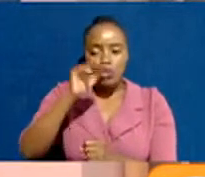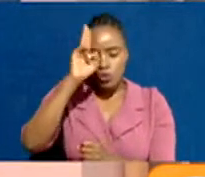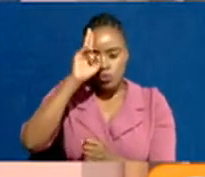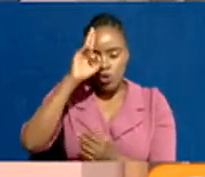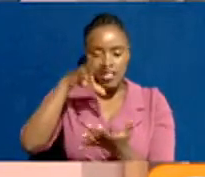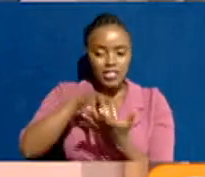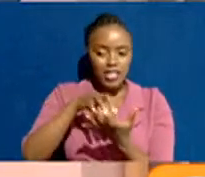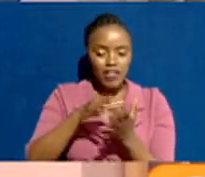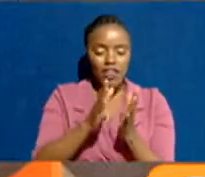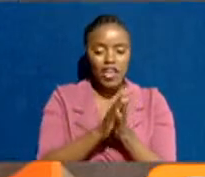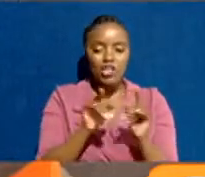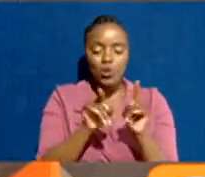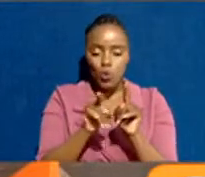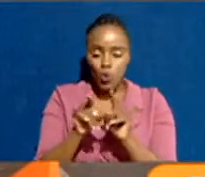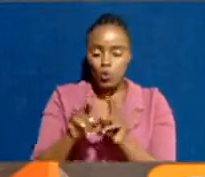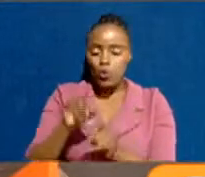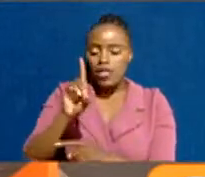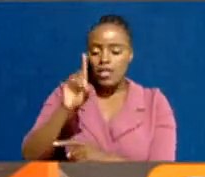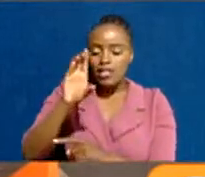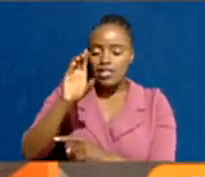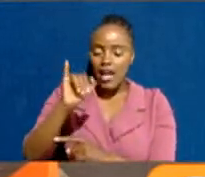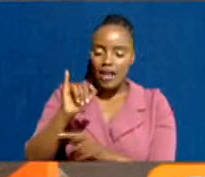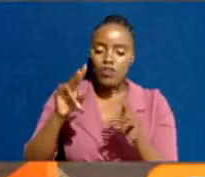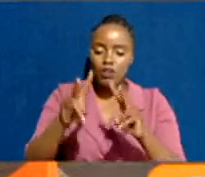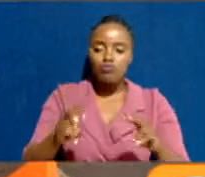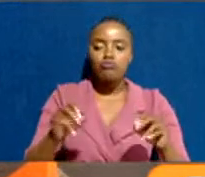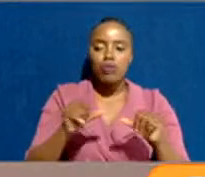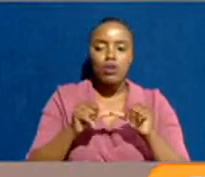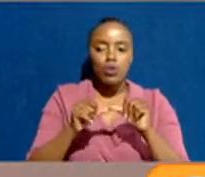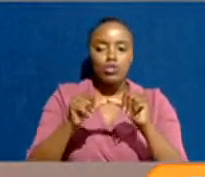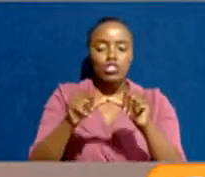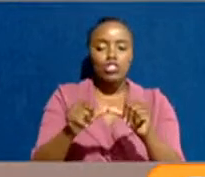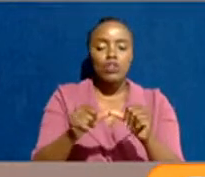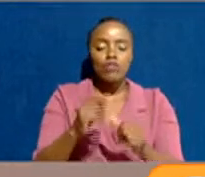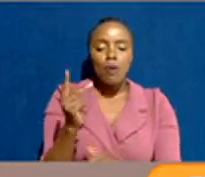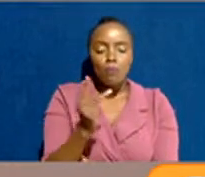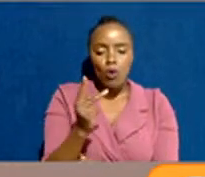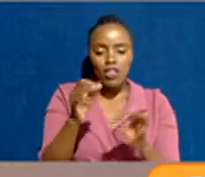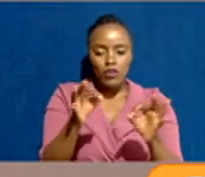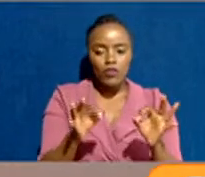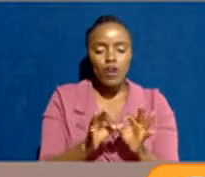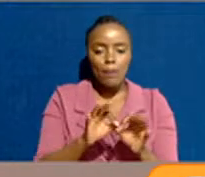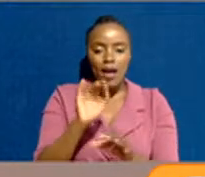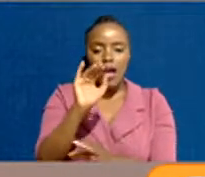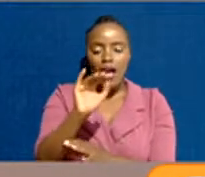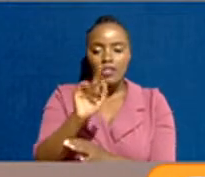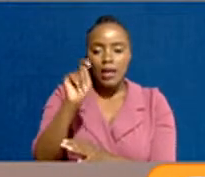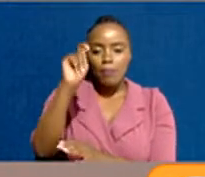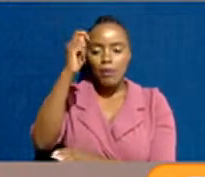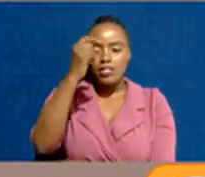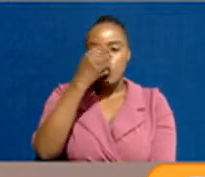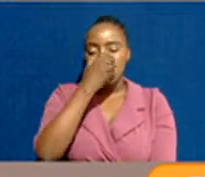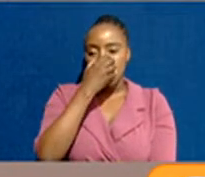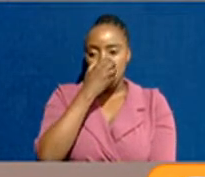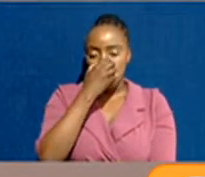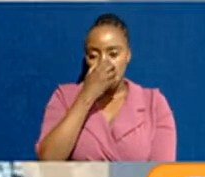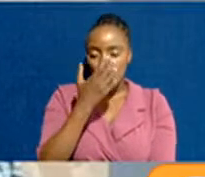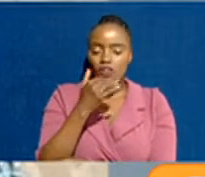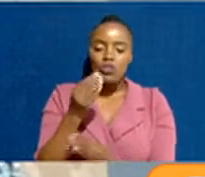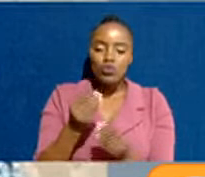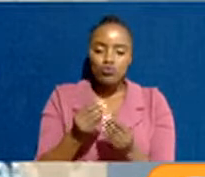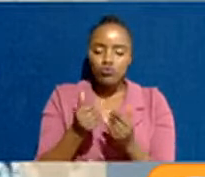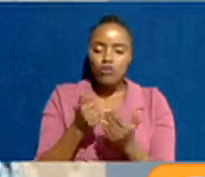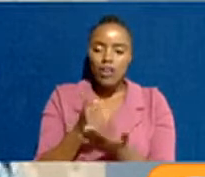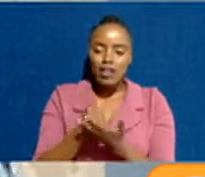Station and that detectives are still investigating the matter. The two families have appealed to President William Ruto to intervene